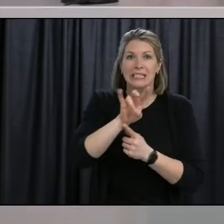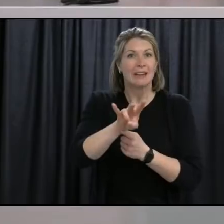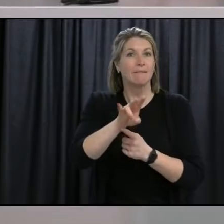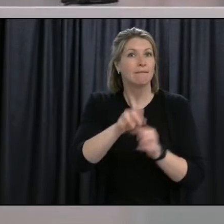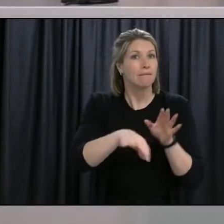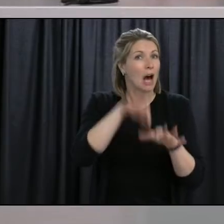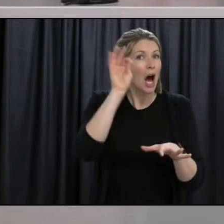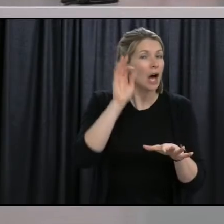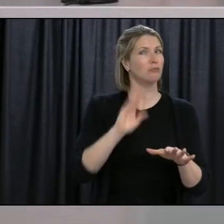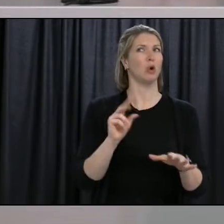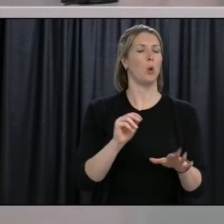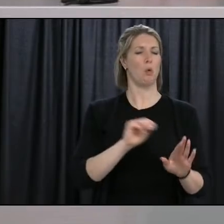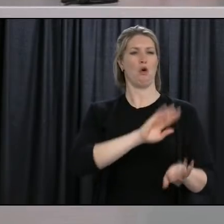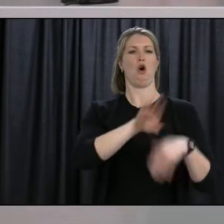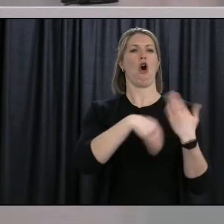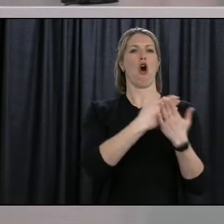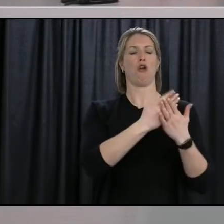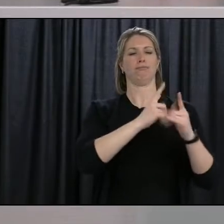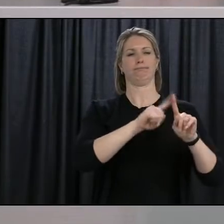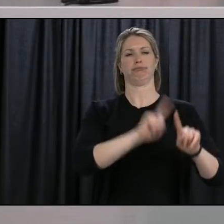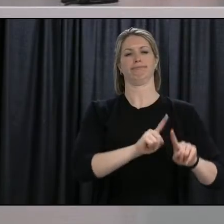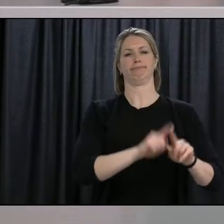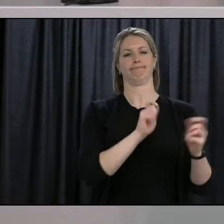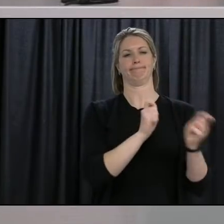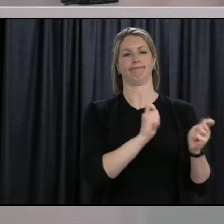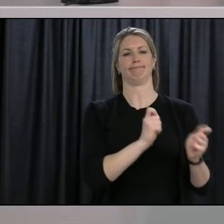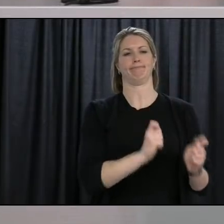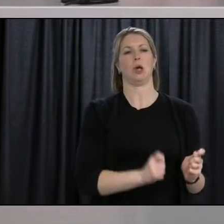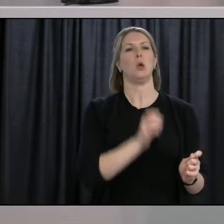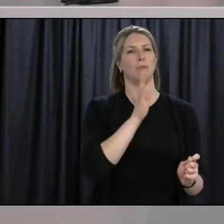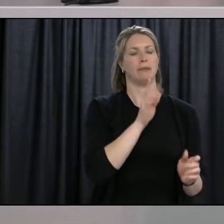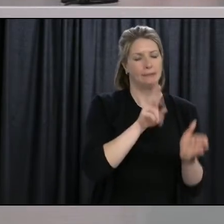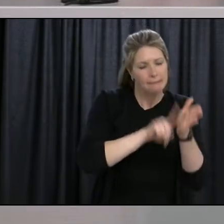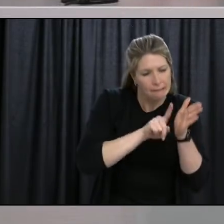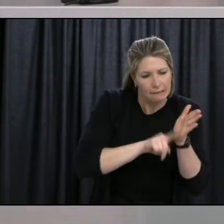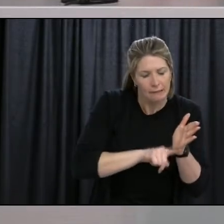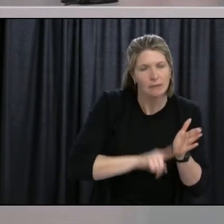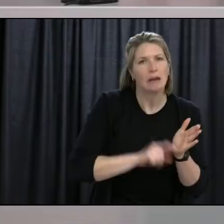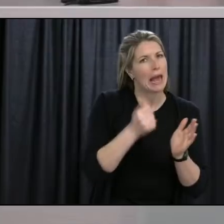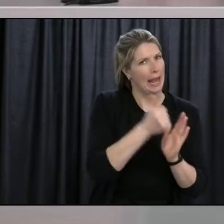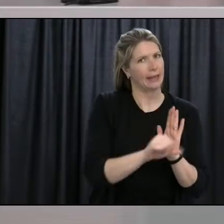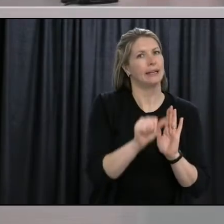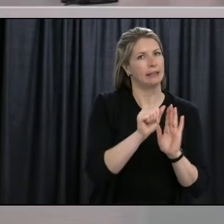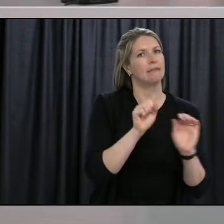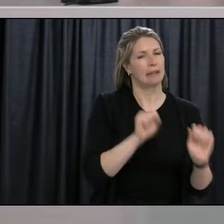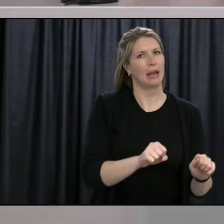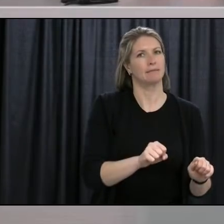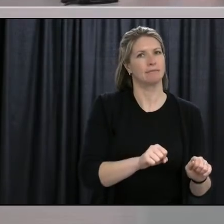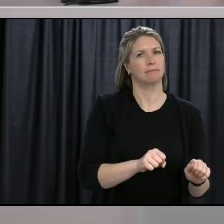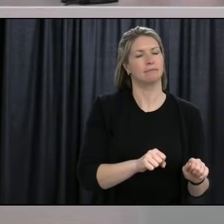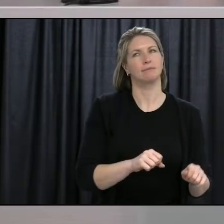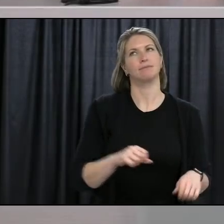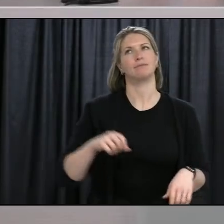Thank you. Our next questions are from Jason Piercy with Rogers Communications. Please go